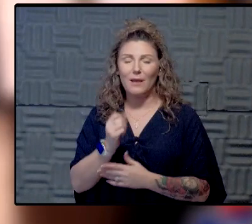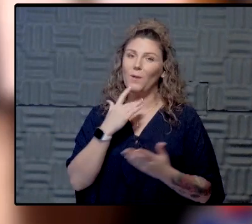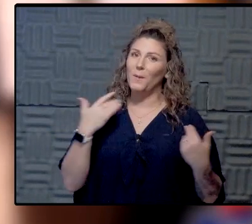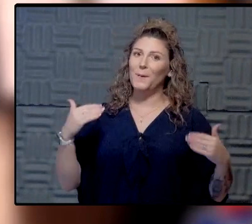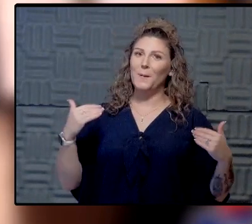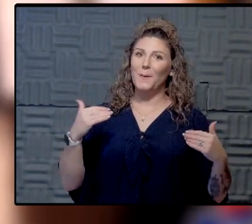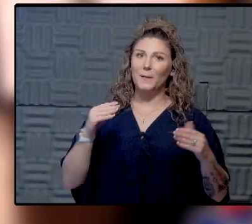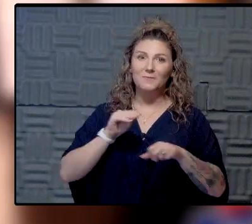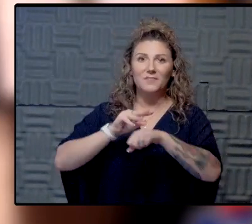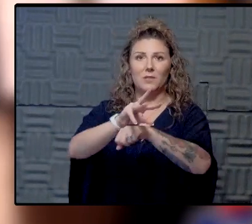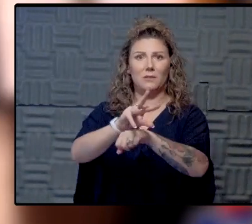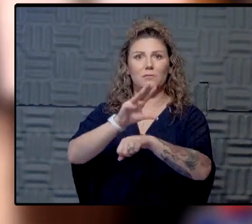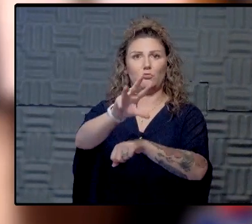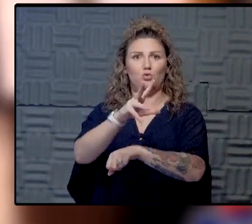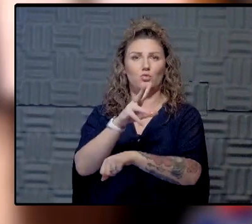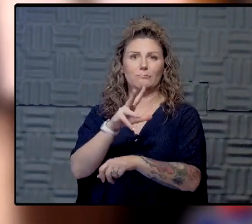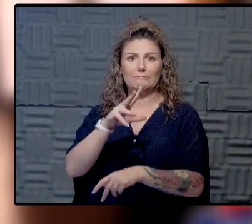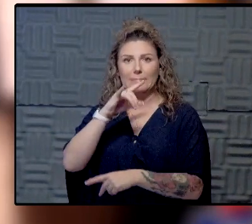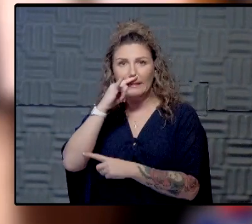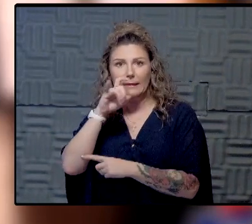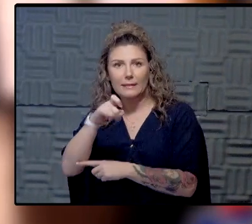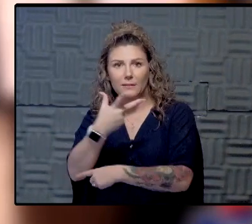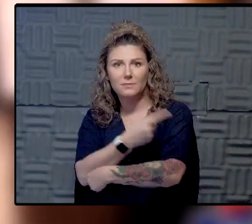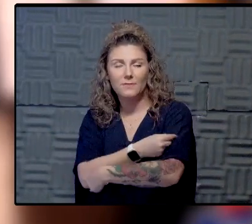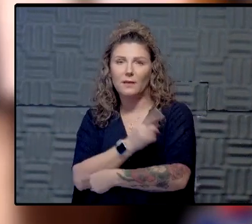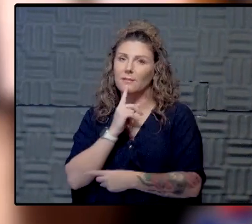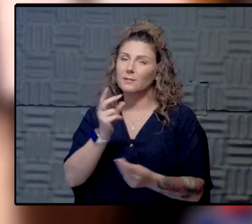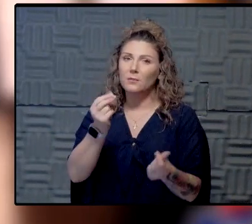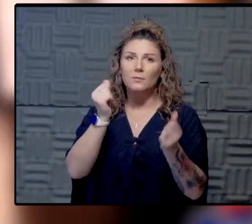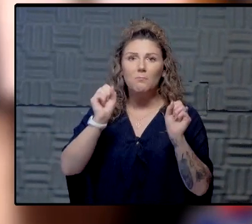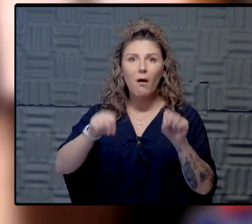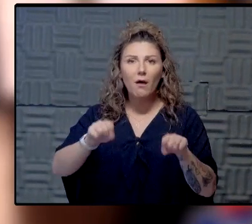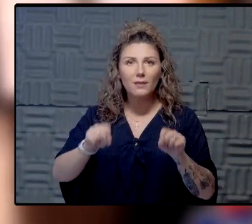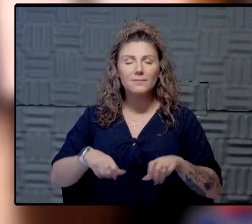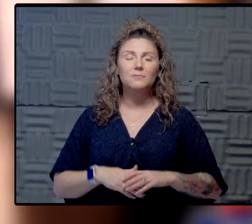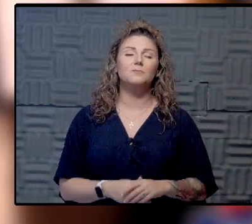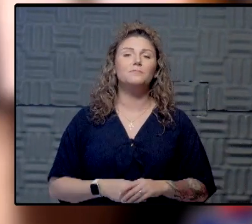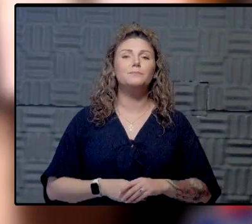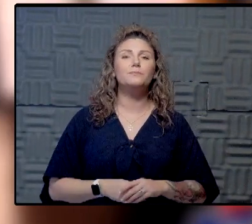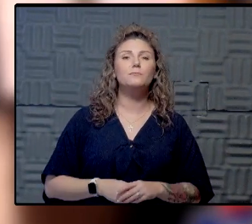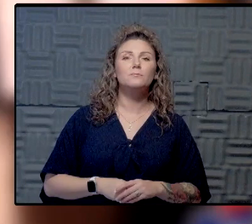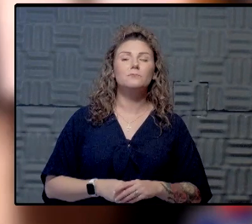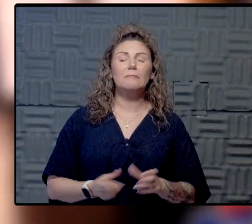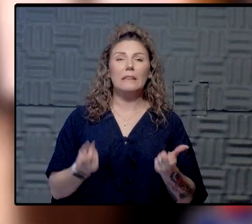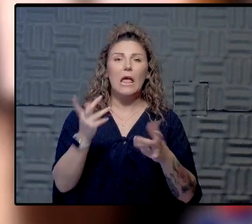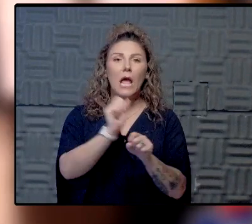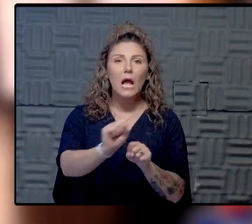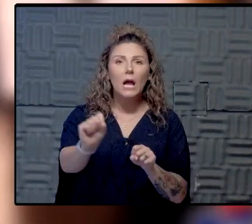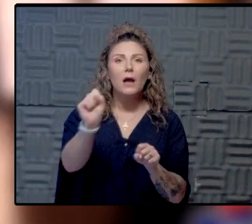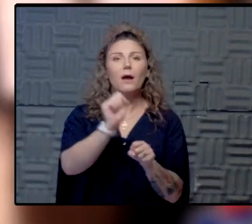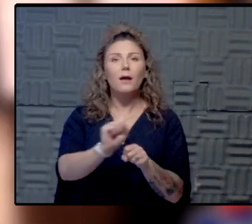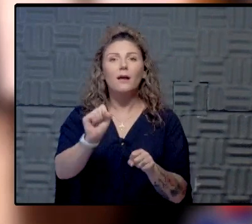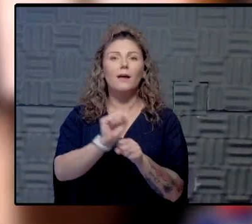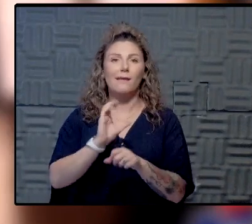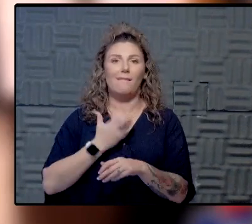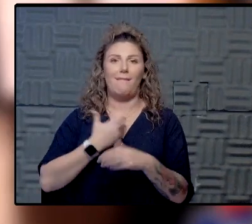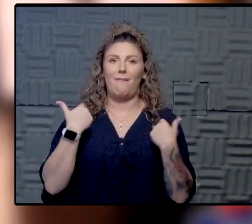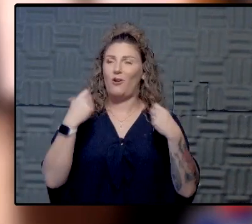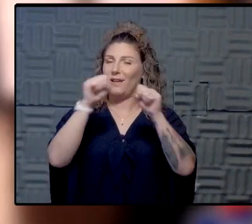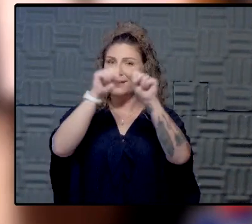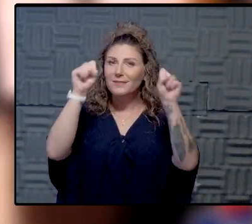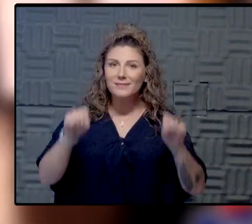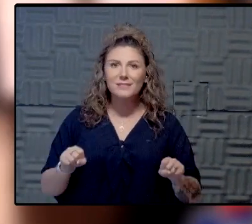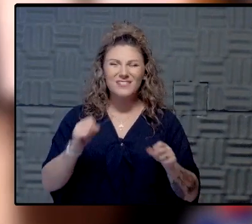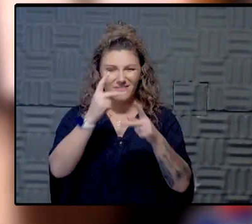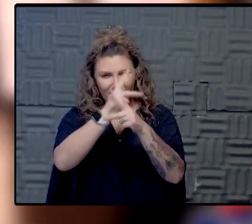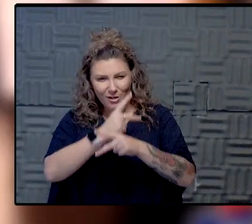be, let's get your kid vaccinated as quickly as we possibly can. Lots of work will be going on within our health system to